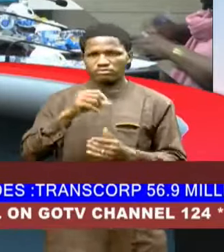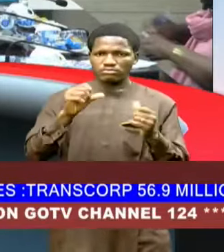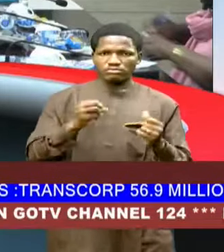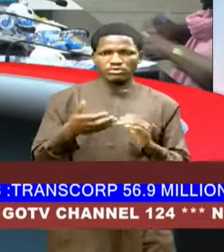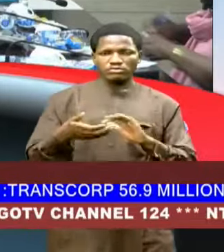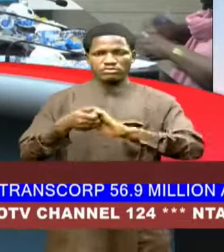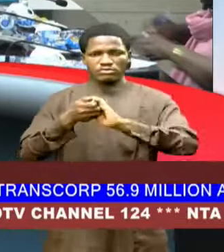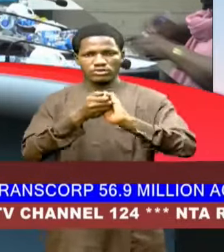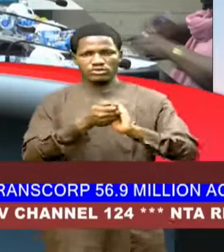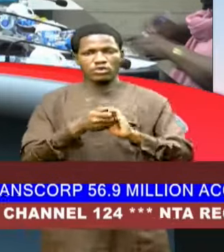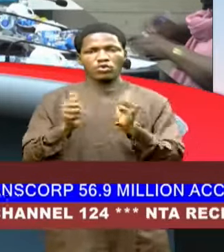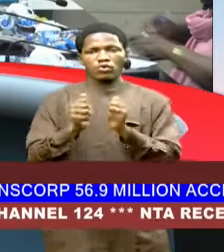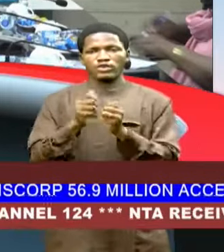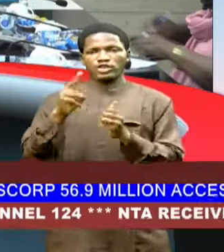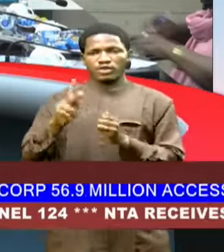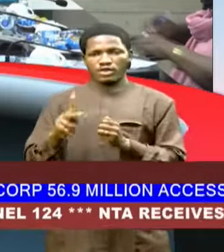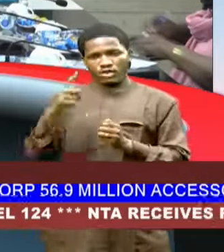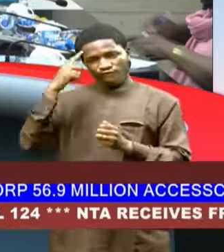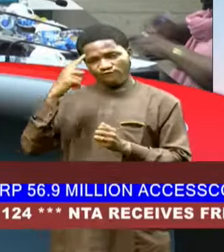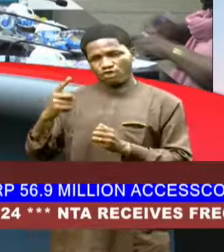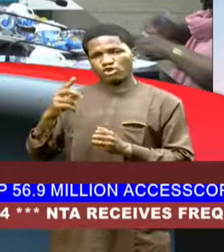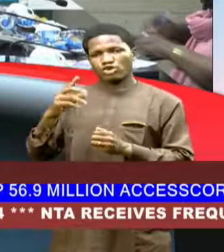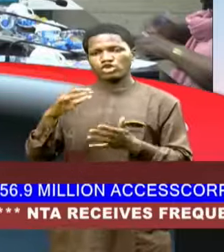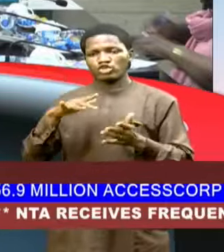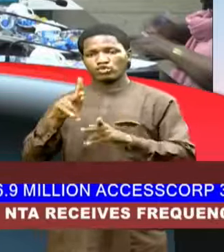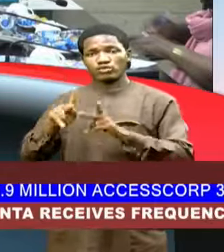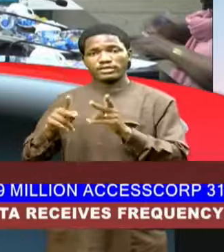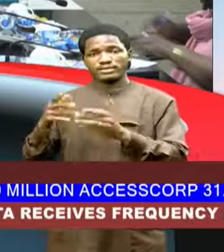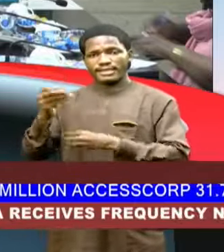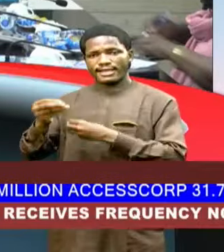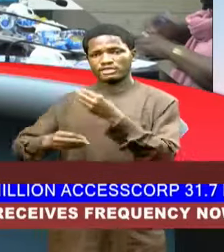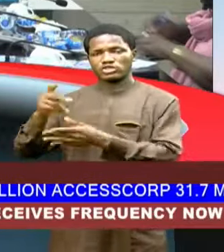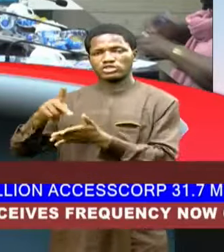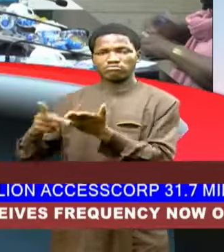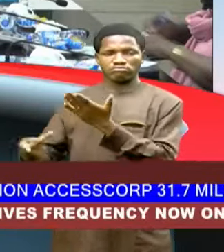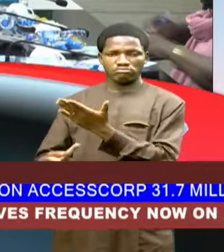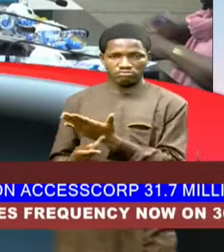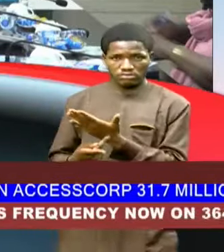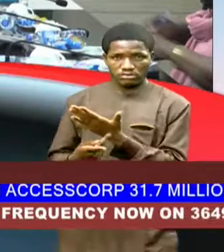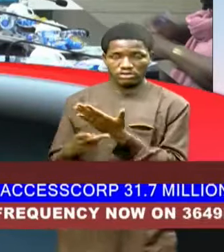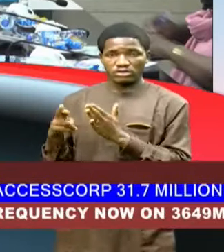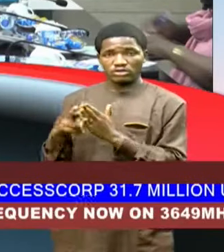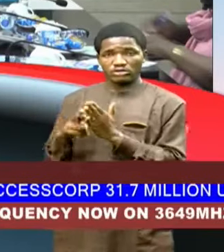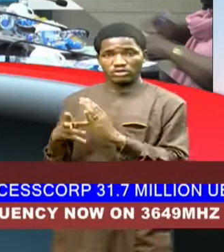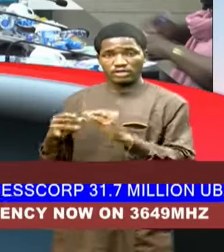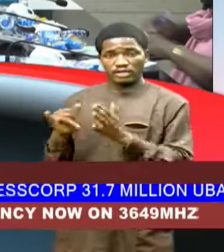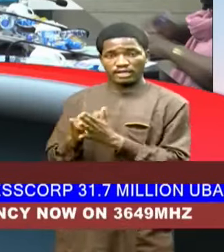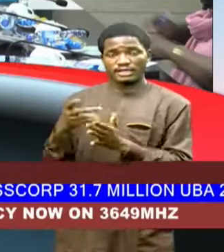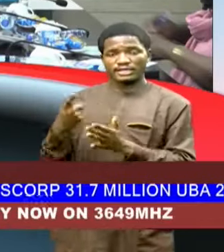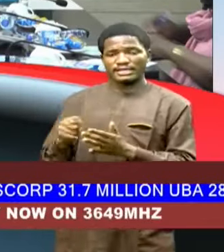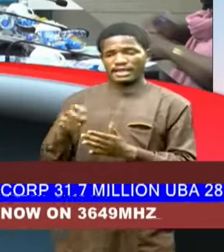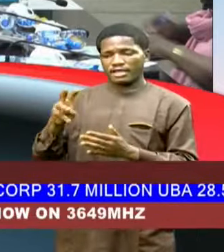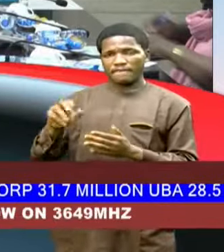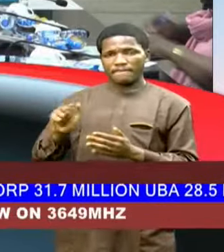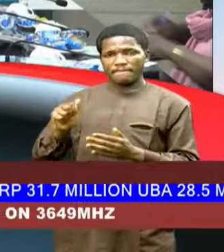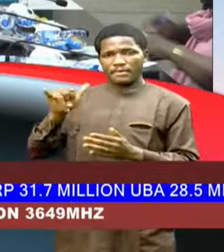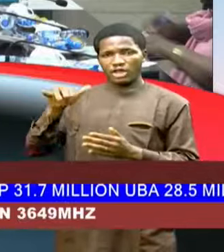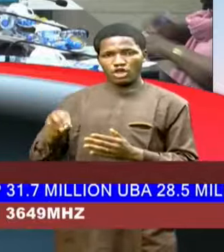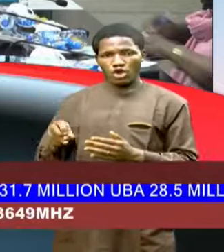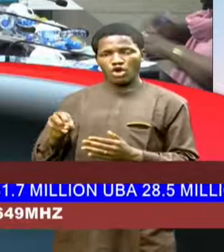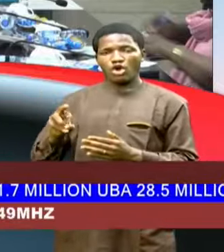United Kingdom for student exchange programs. Amanjabani reports that the Mayor of London Borough of Southwark, Michael Situ,